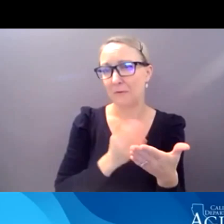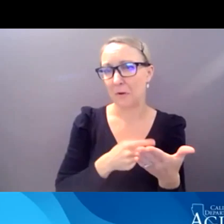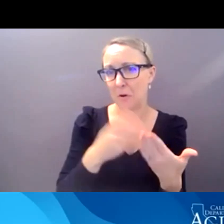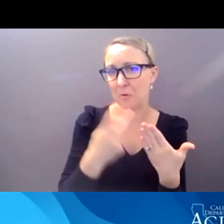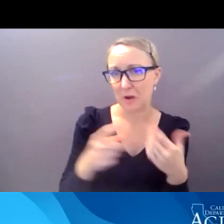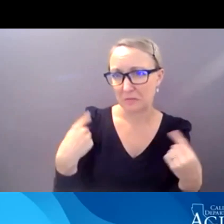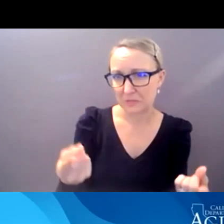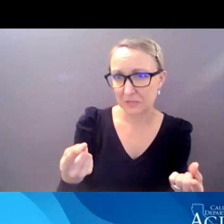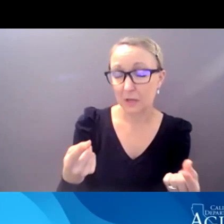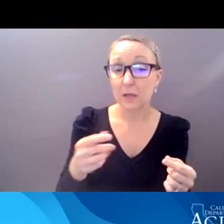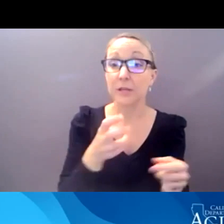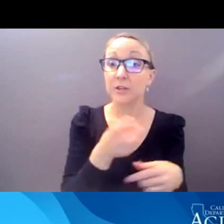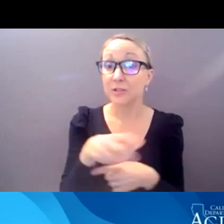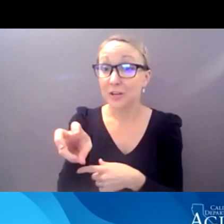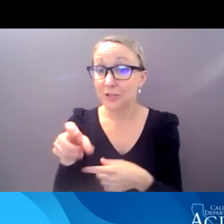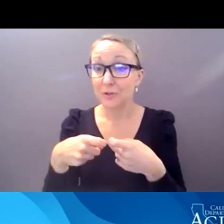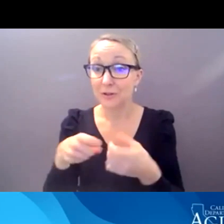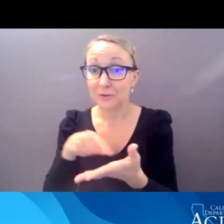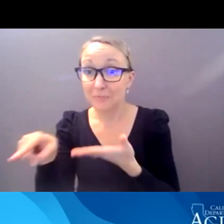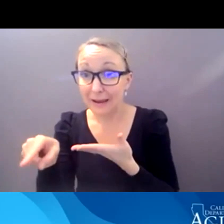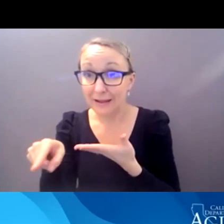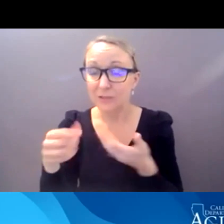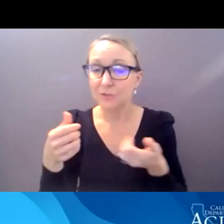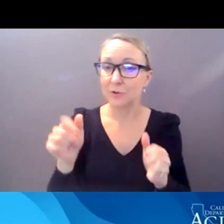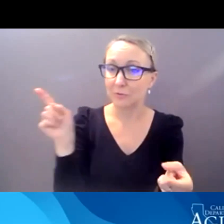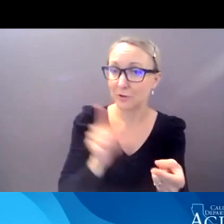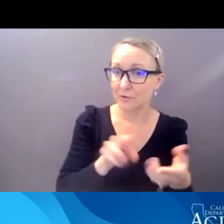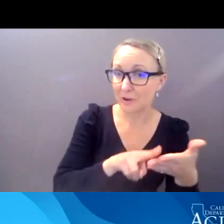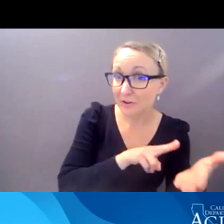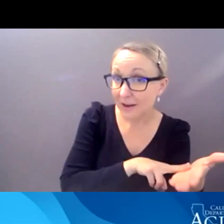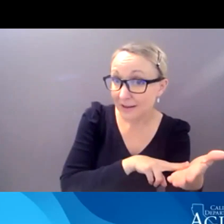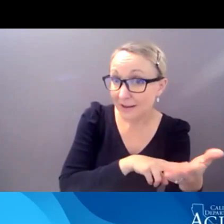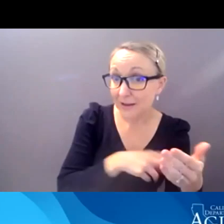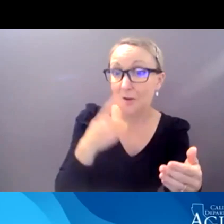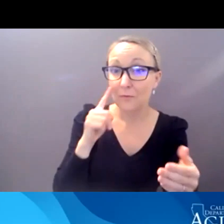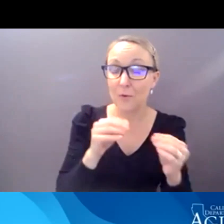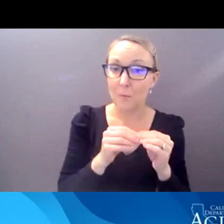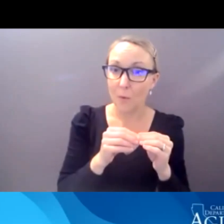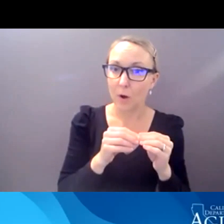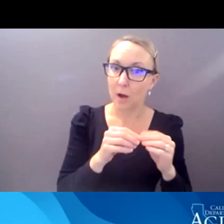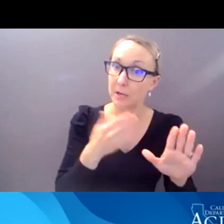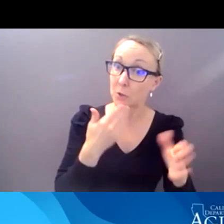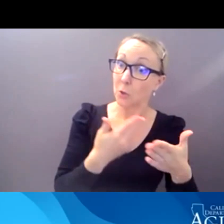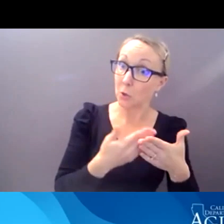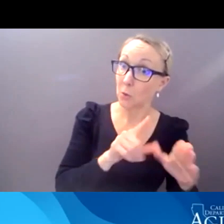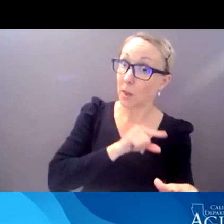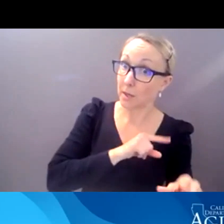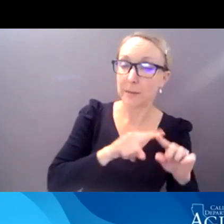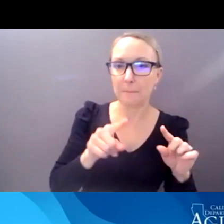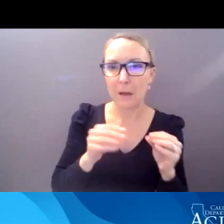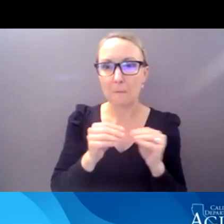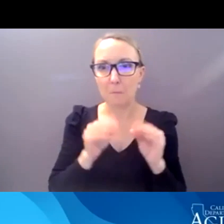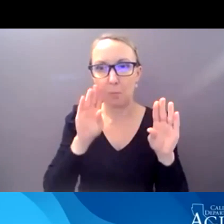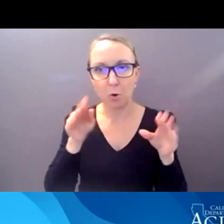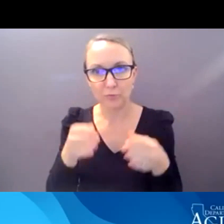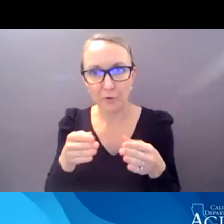electronic payments, exploring reducing contracting for other more nimble but still rigorous processes, so that really